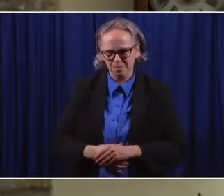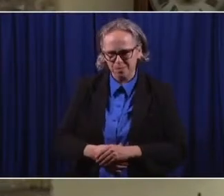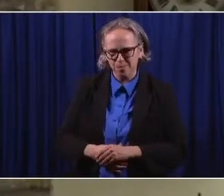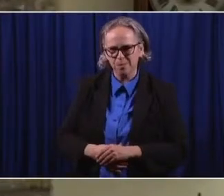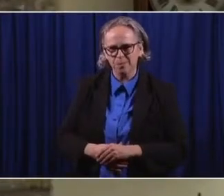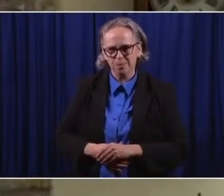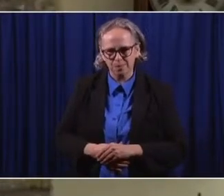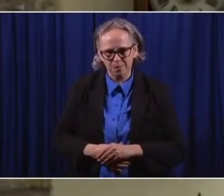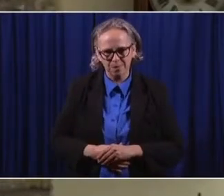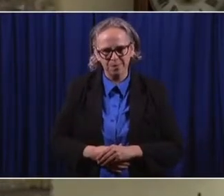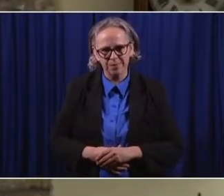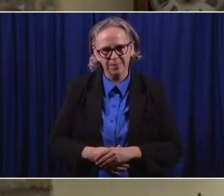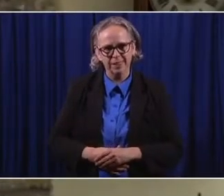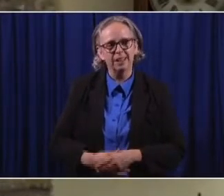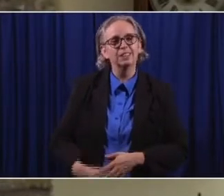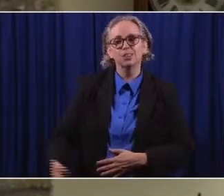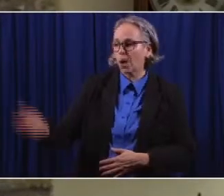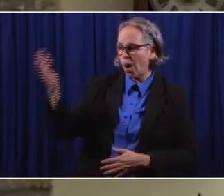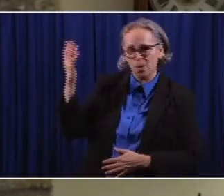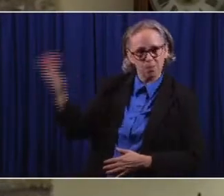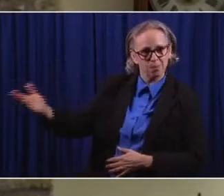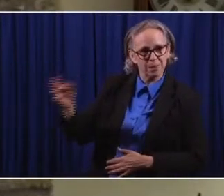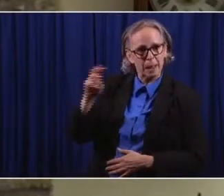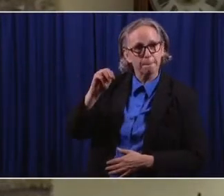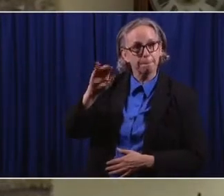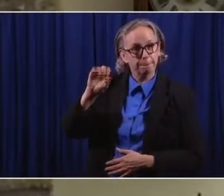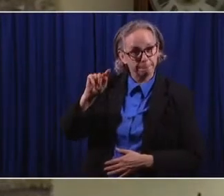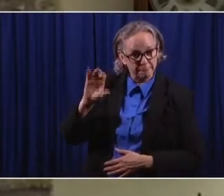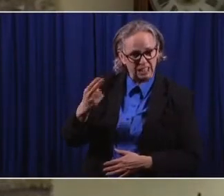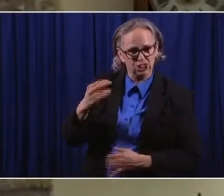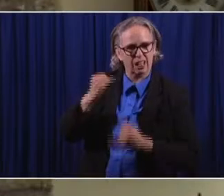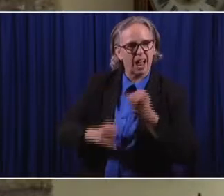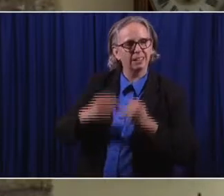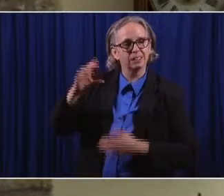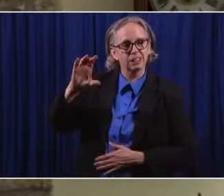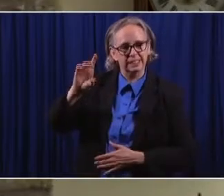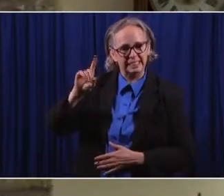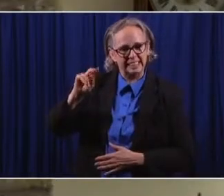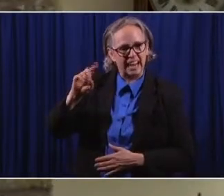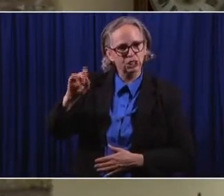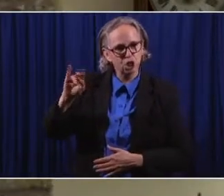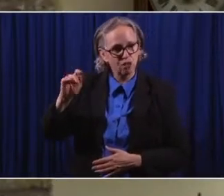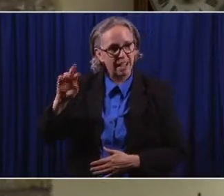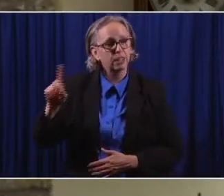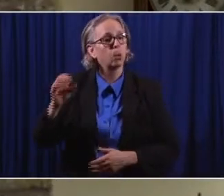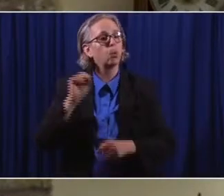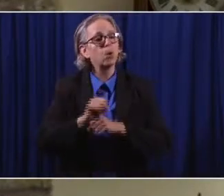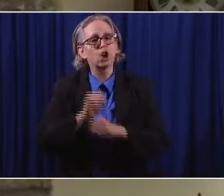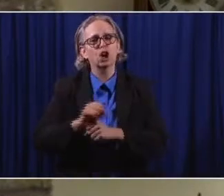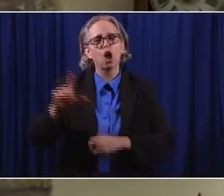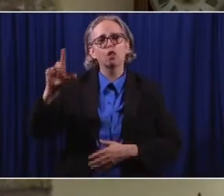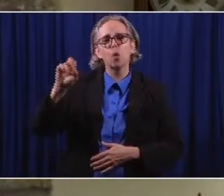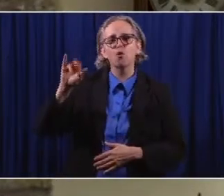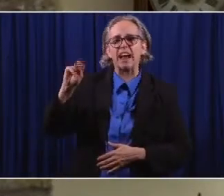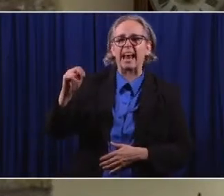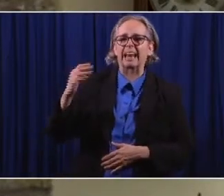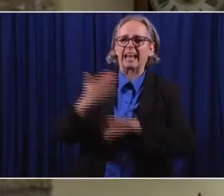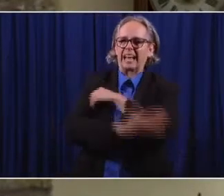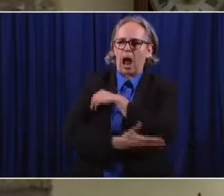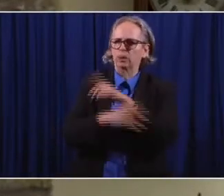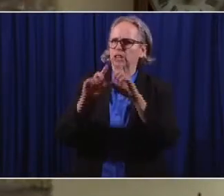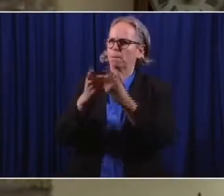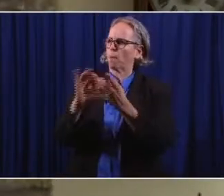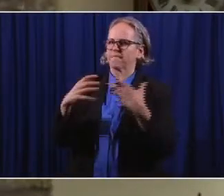Dan Duran is the epidemiologist at Lorain County Health Department. He's been working there for 4 years,